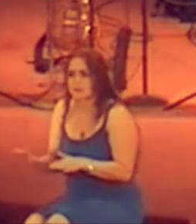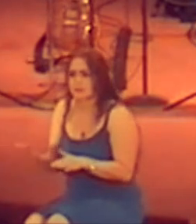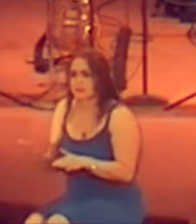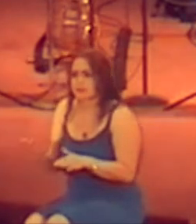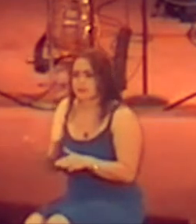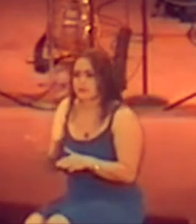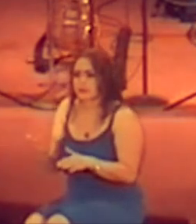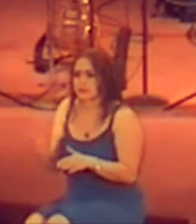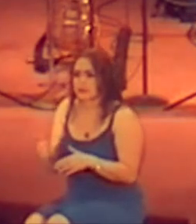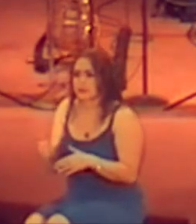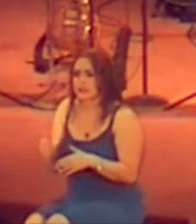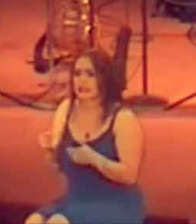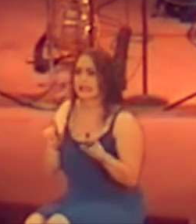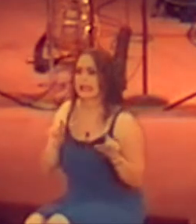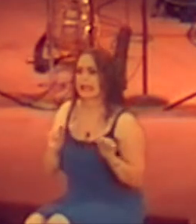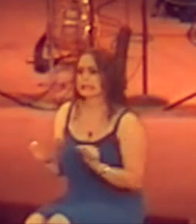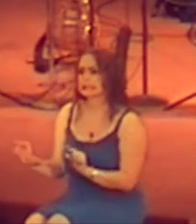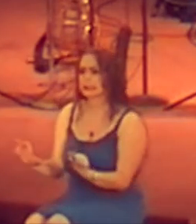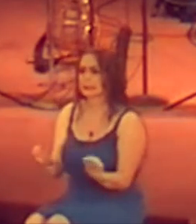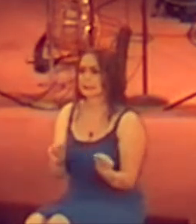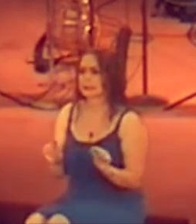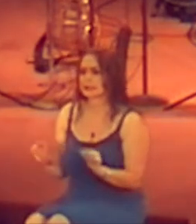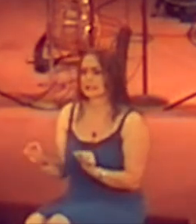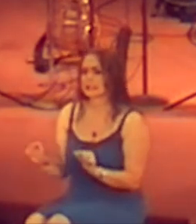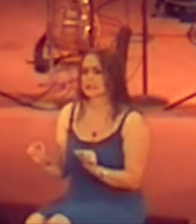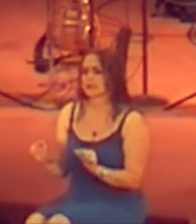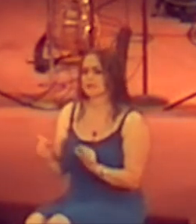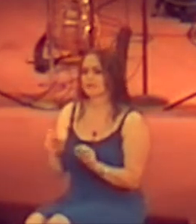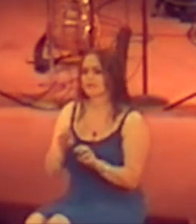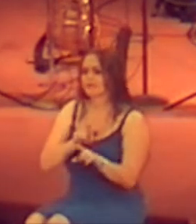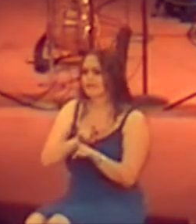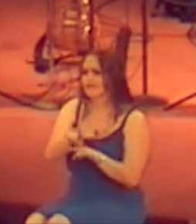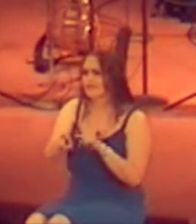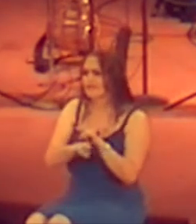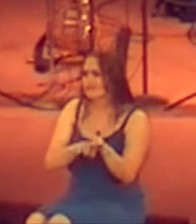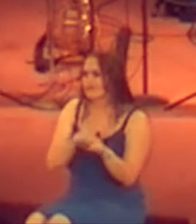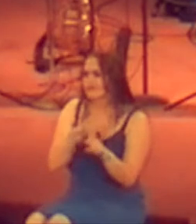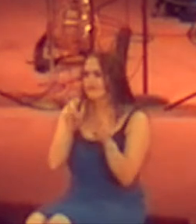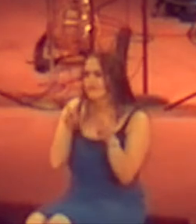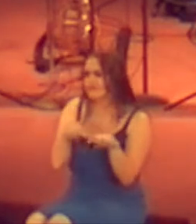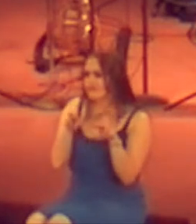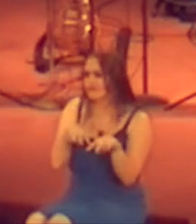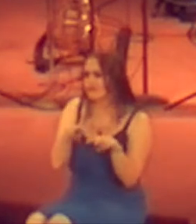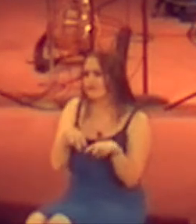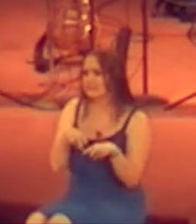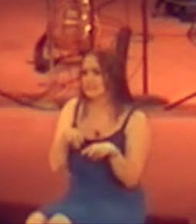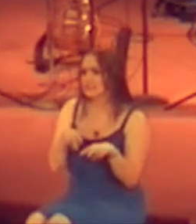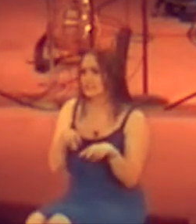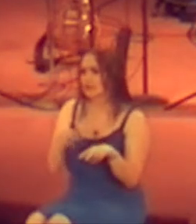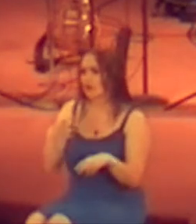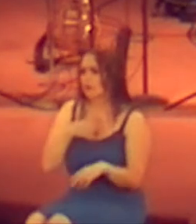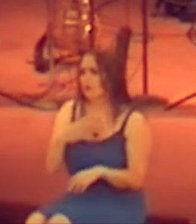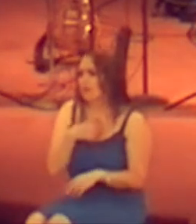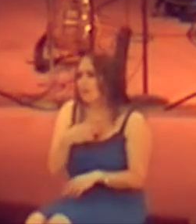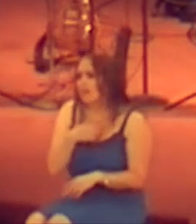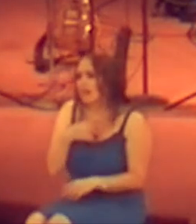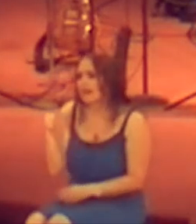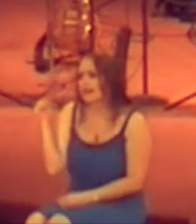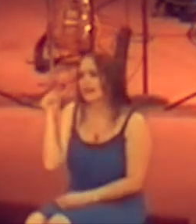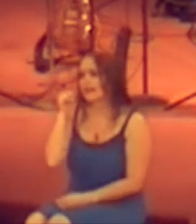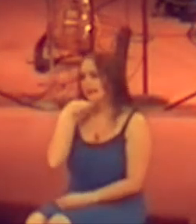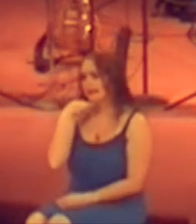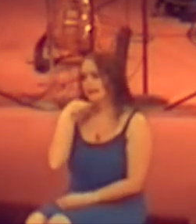tongue includes gossiping, belittling, bragging, manipulating, false teaching, exaggerating, complaining, and lying.